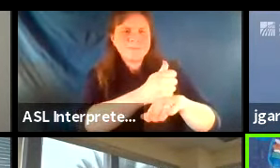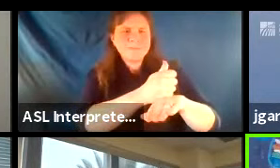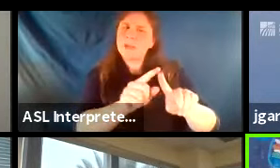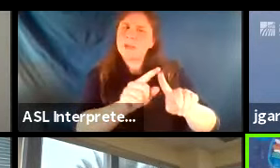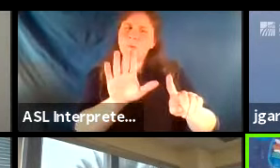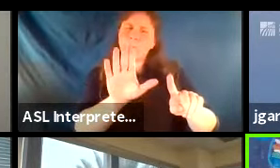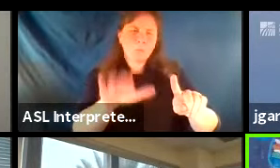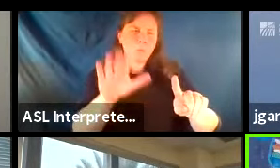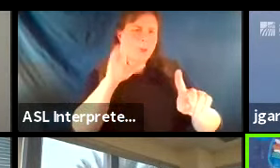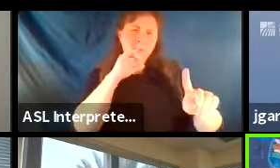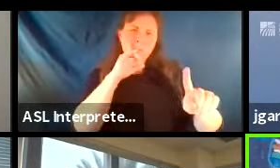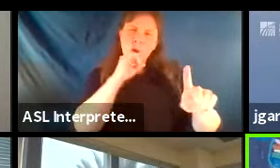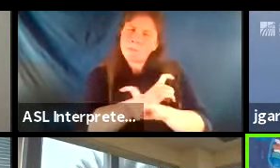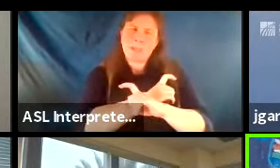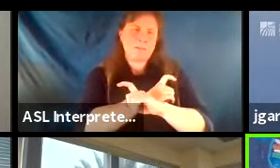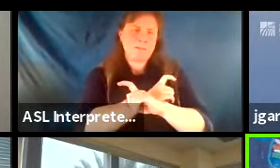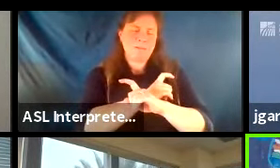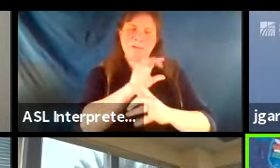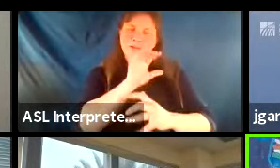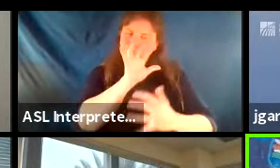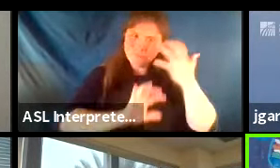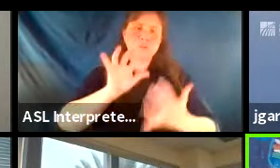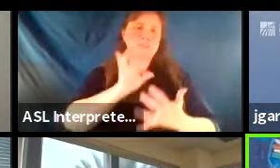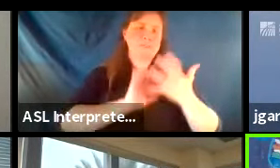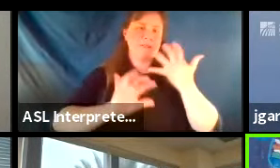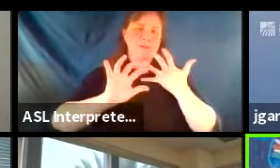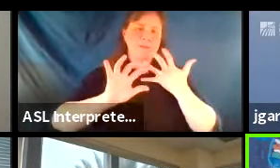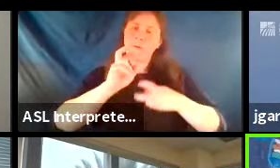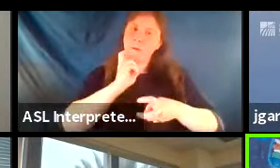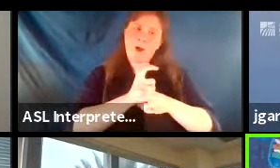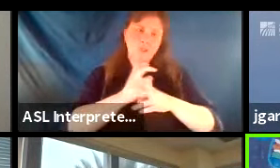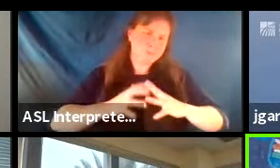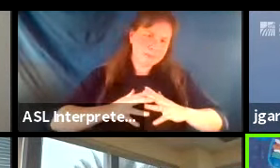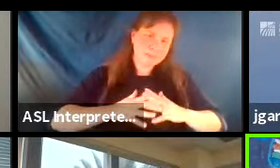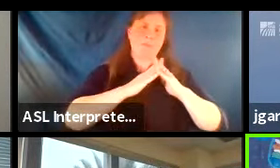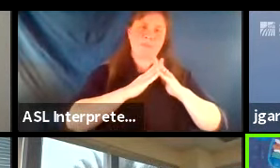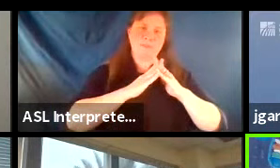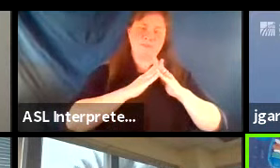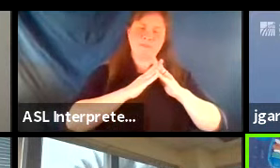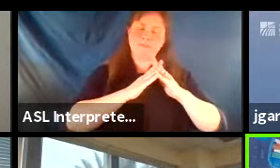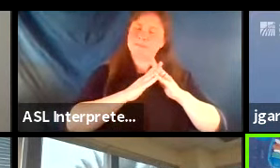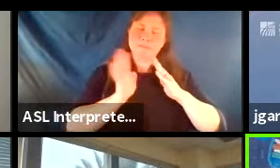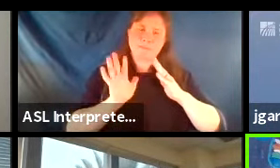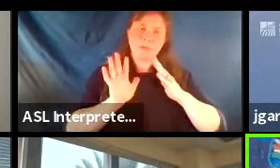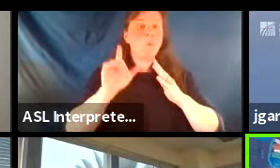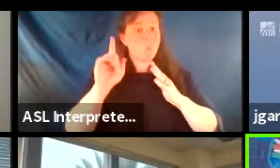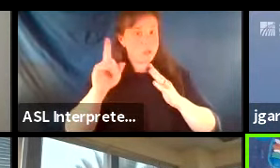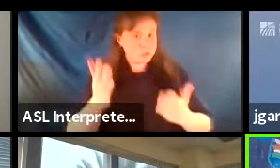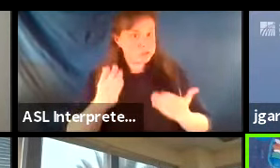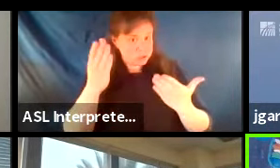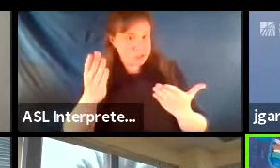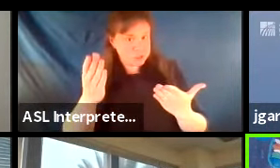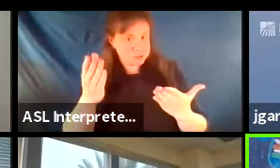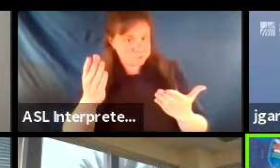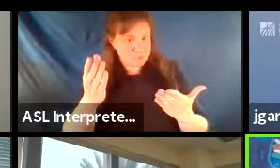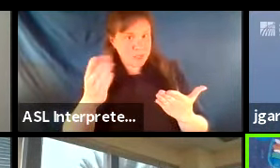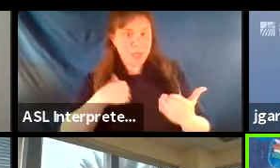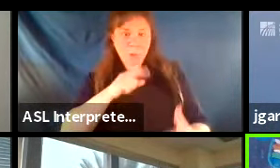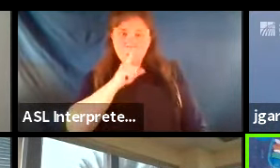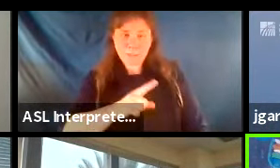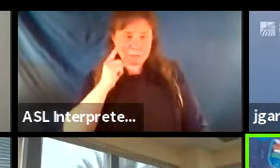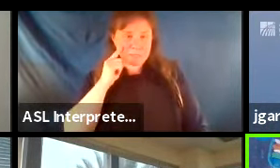very confusing. I think it'd be very difficult to implement. So one suggestion off the top is I really think